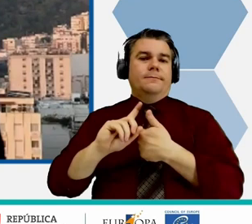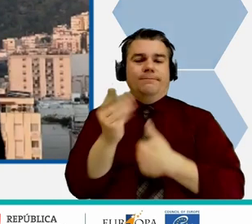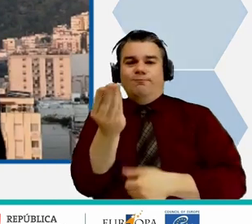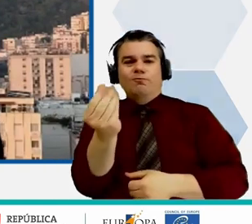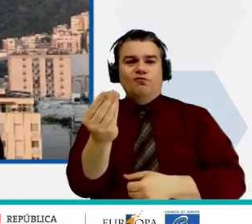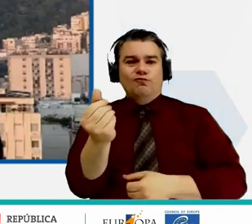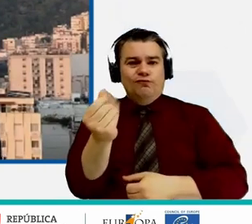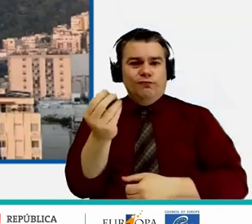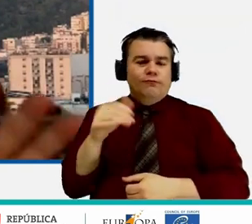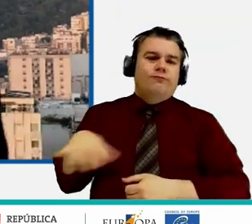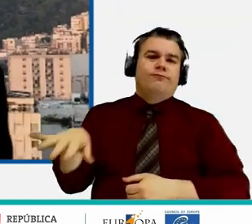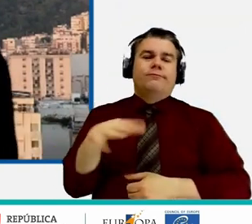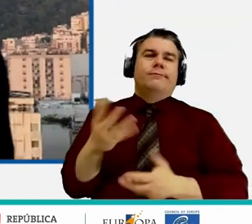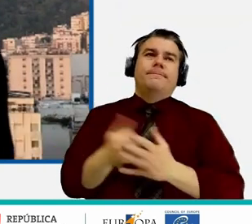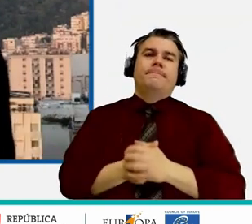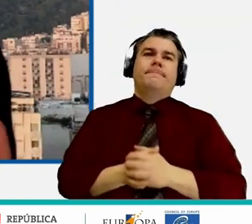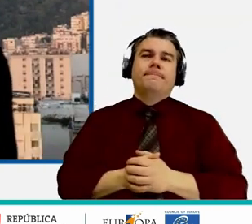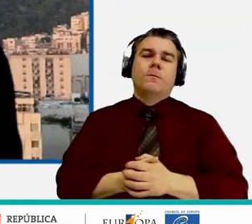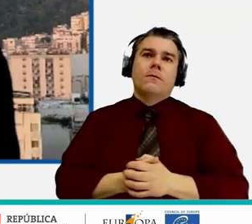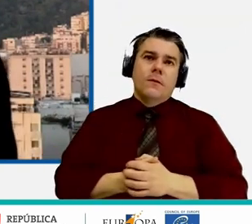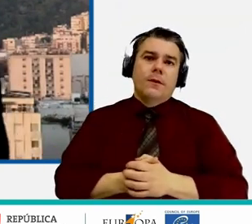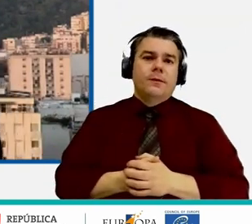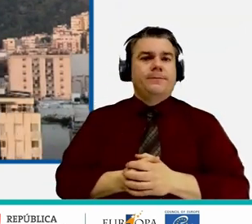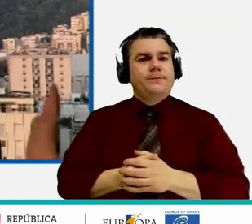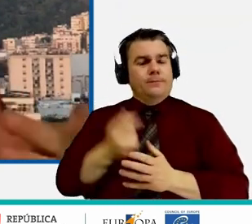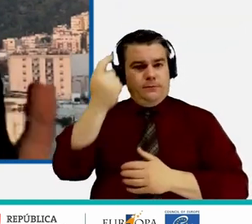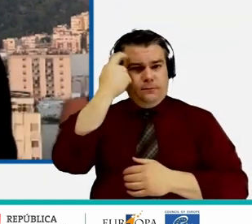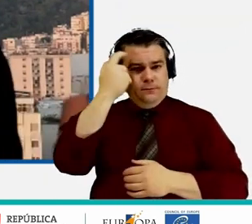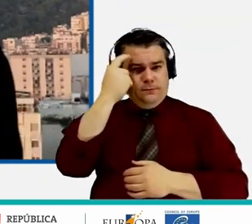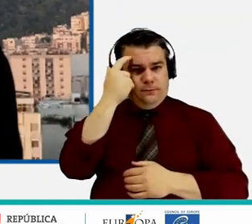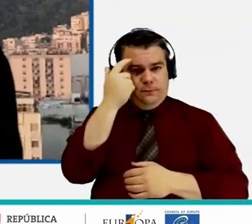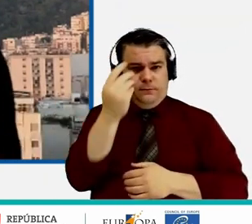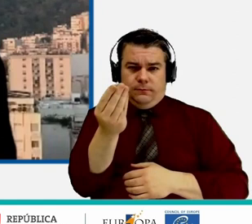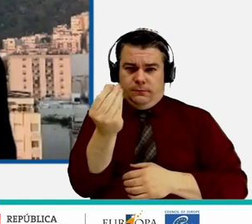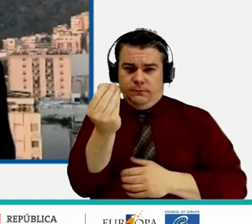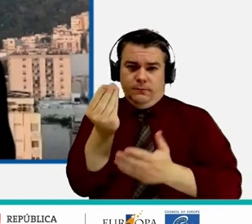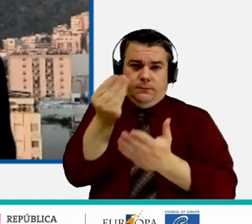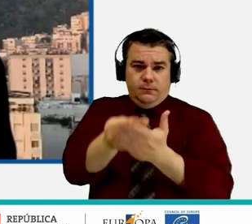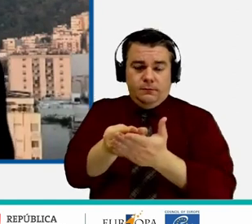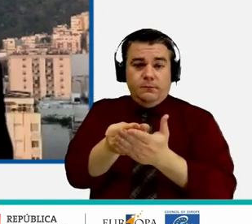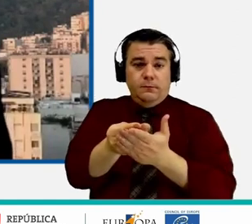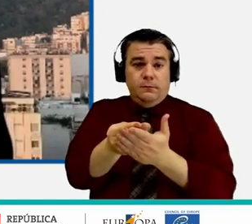sector would be that access to finance, and I would say not only private finance,